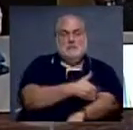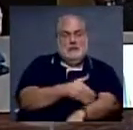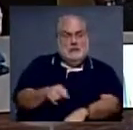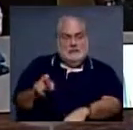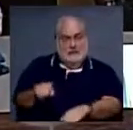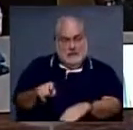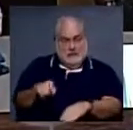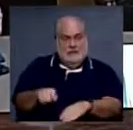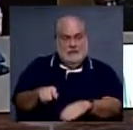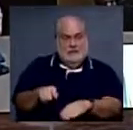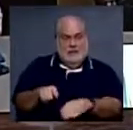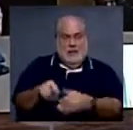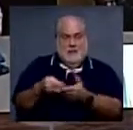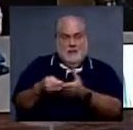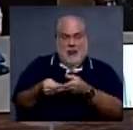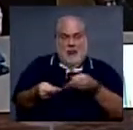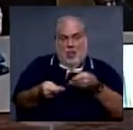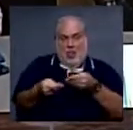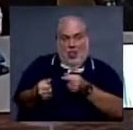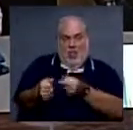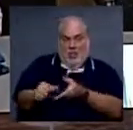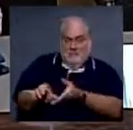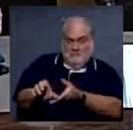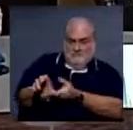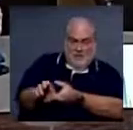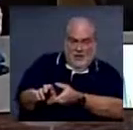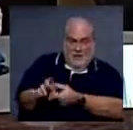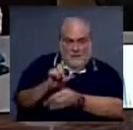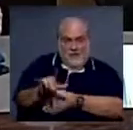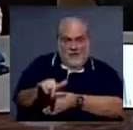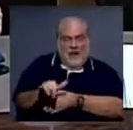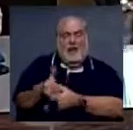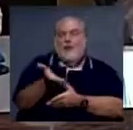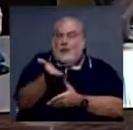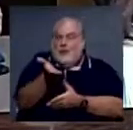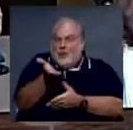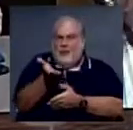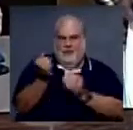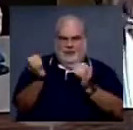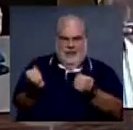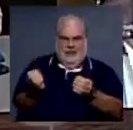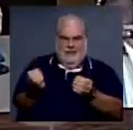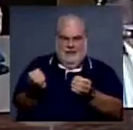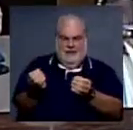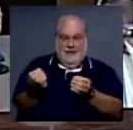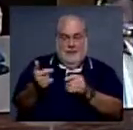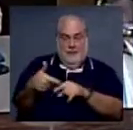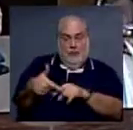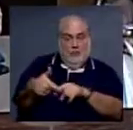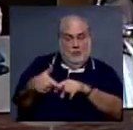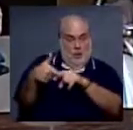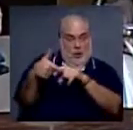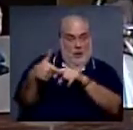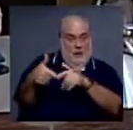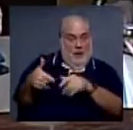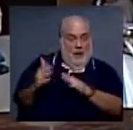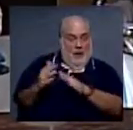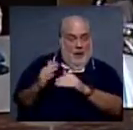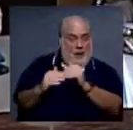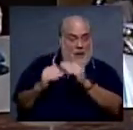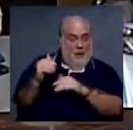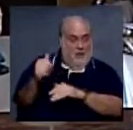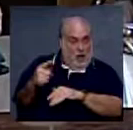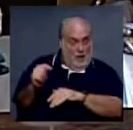additional work, and no money has been allocated for that. And what this moratorium would do is allow